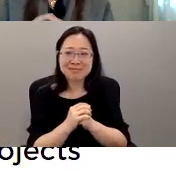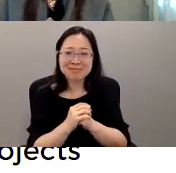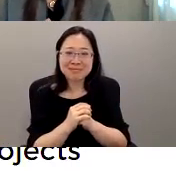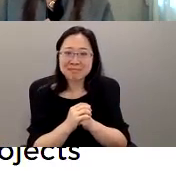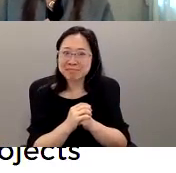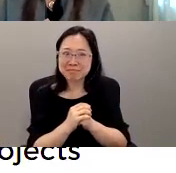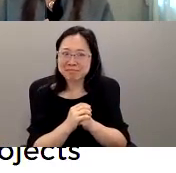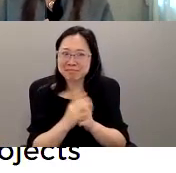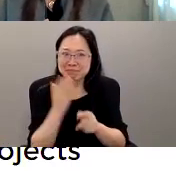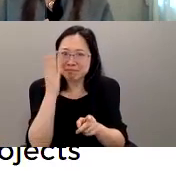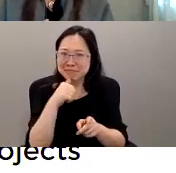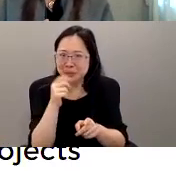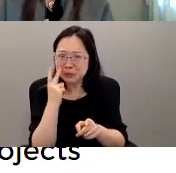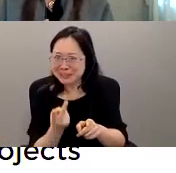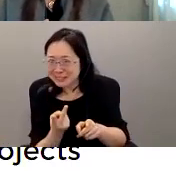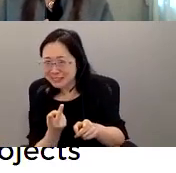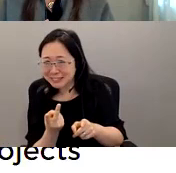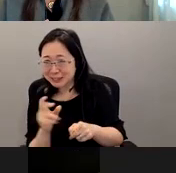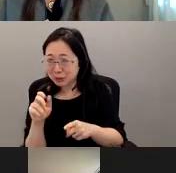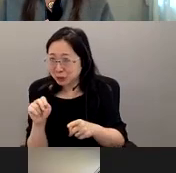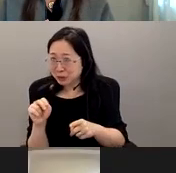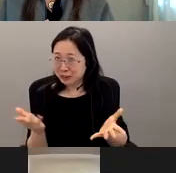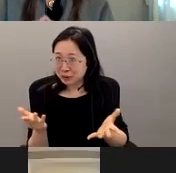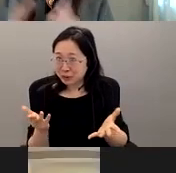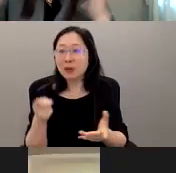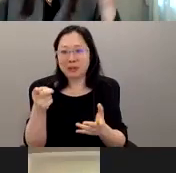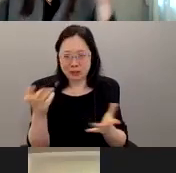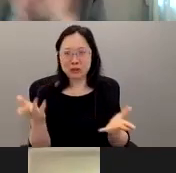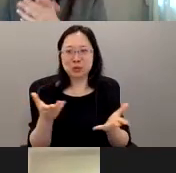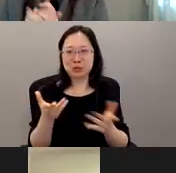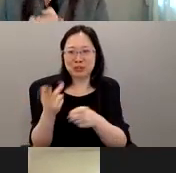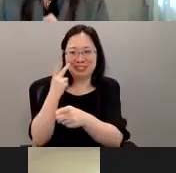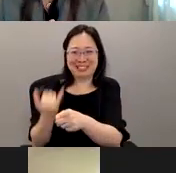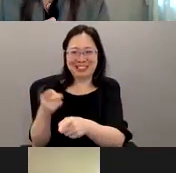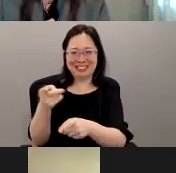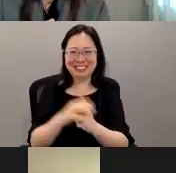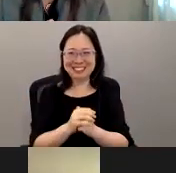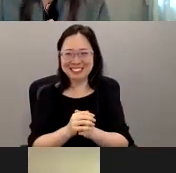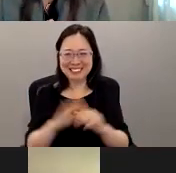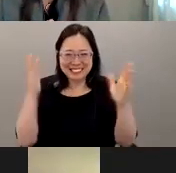I don't see that. Is Susan not online today? Yep, she is. She's there. good. She is. Good.